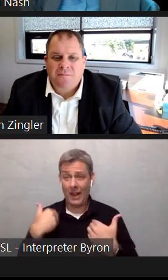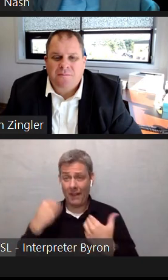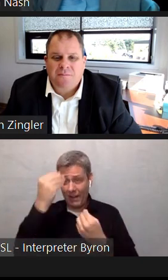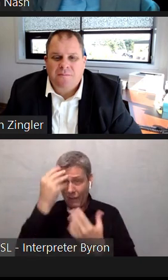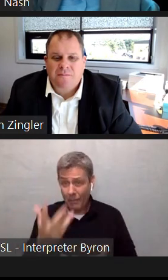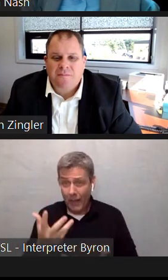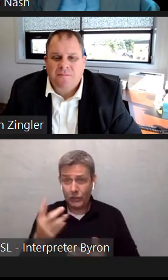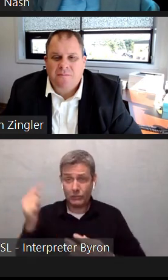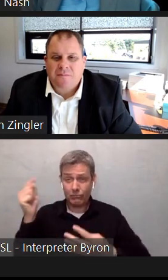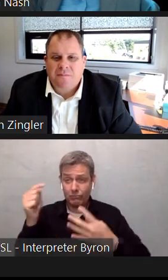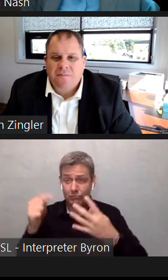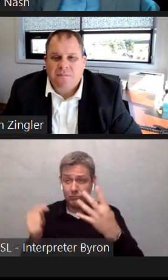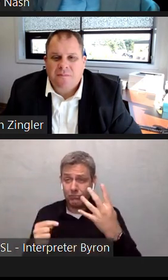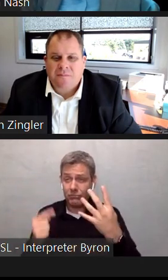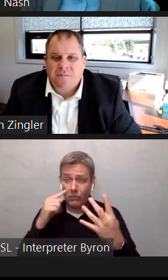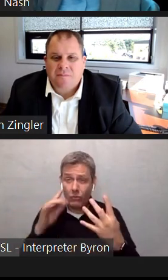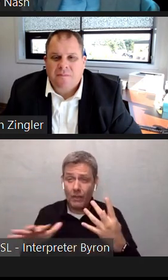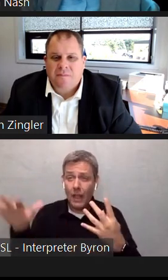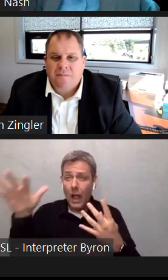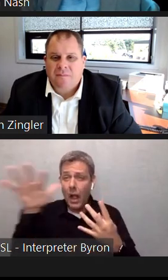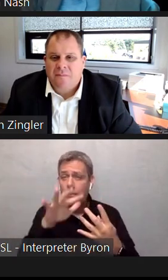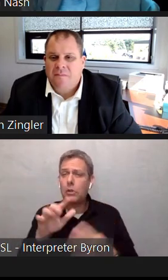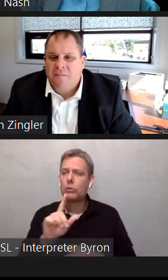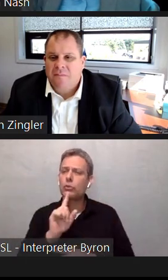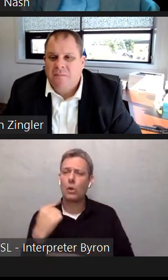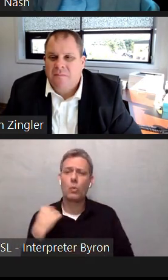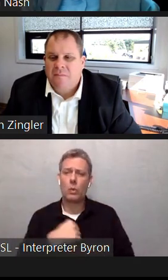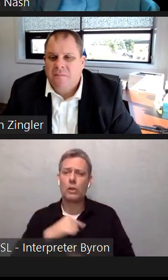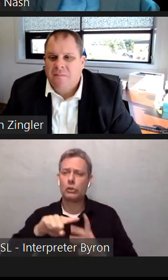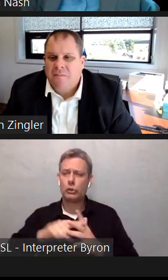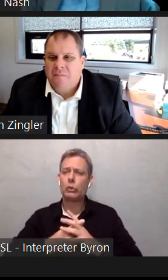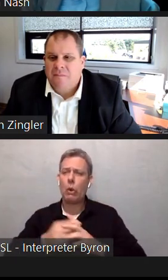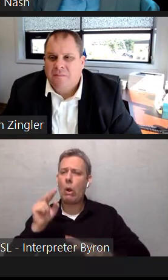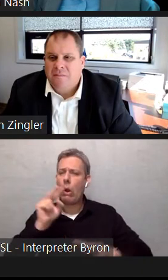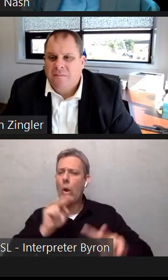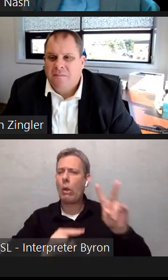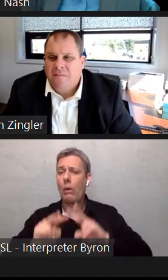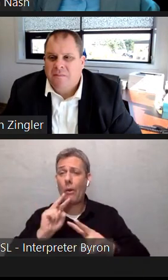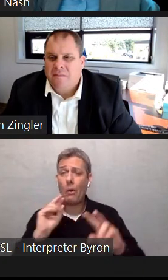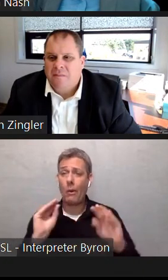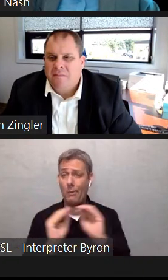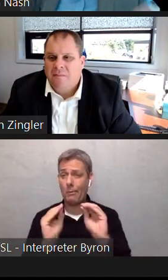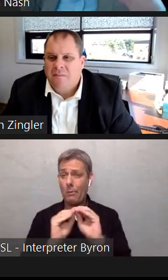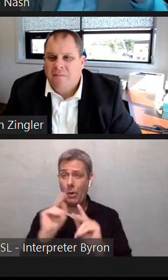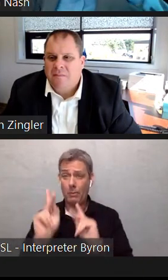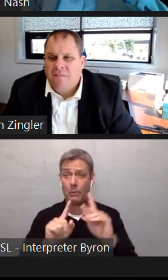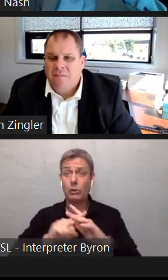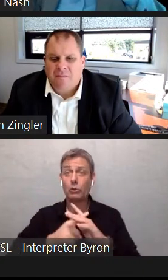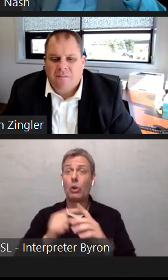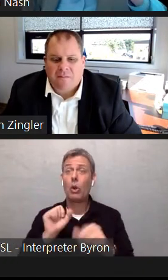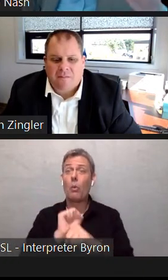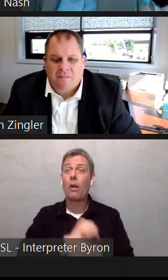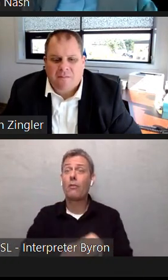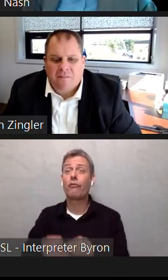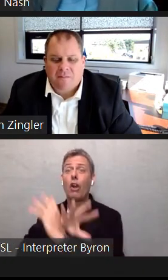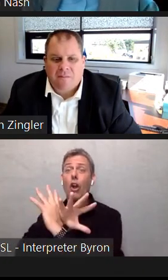yet? And I said that we would certainly start to look, but as more and more people can work virtually, and people with